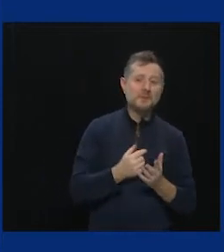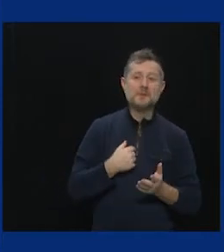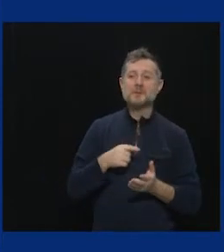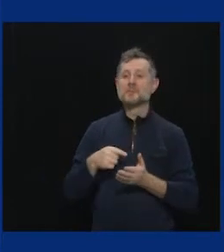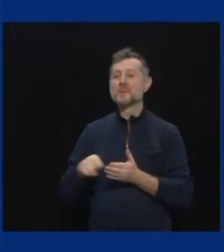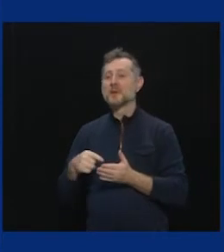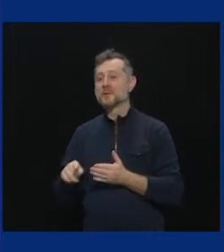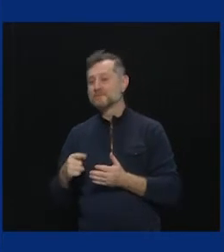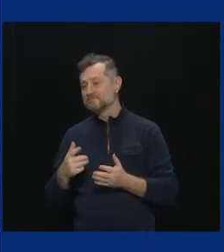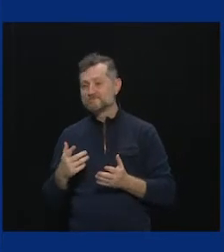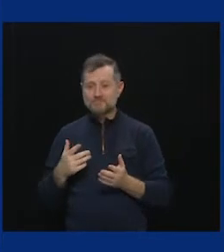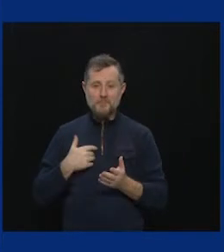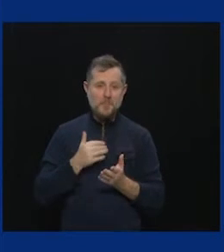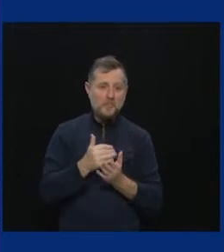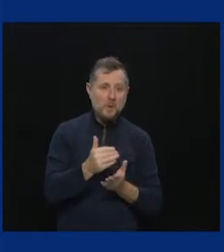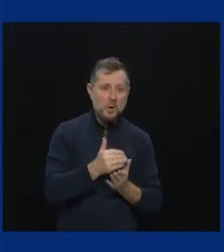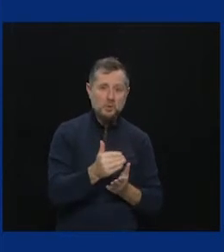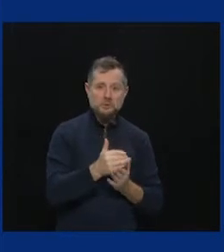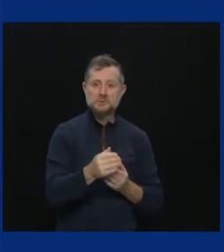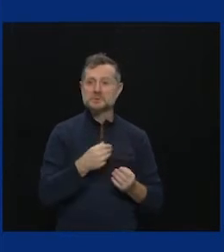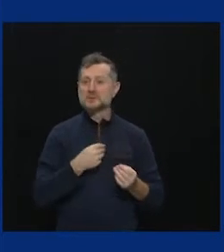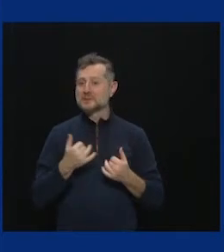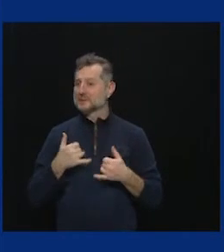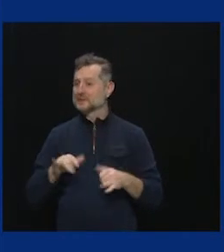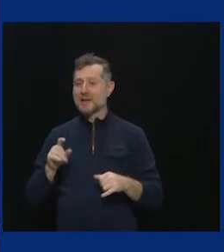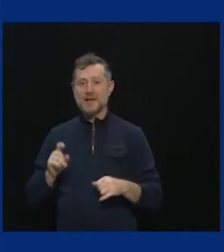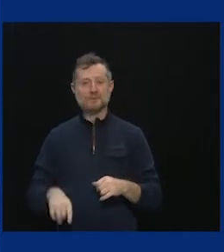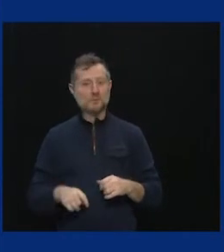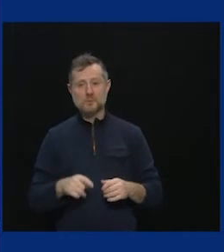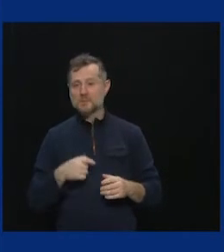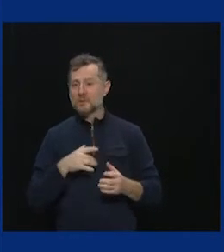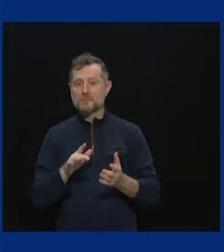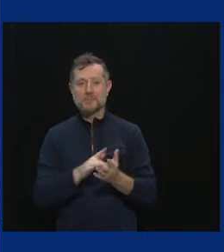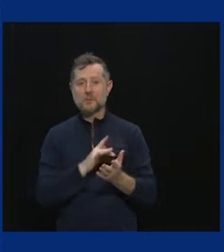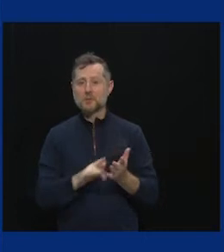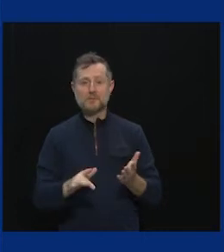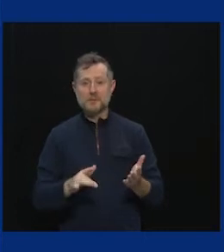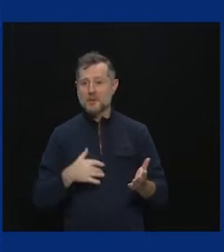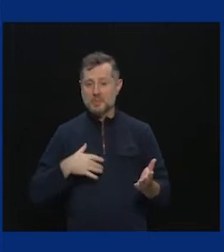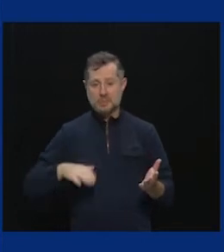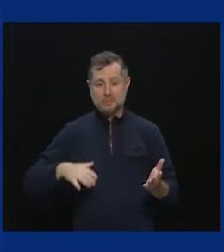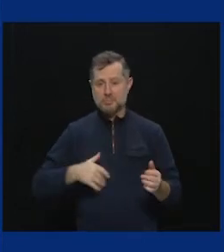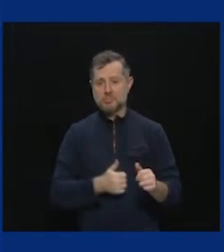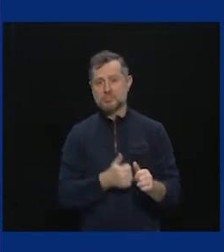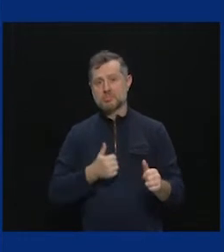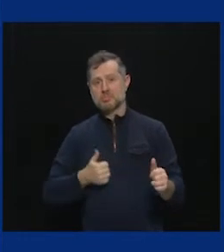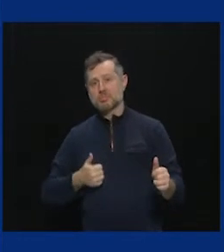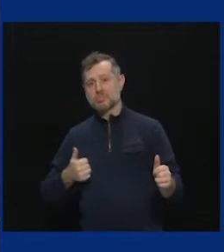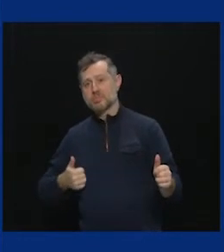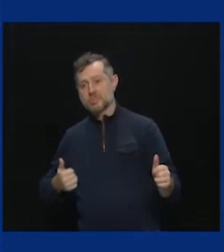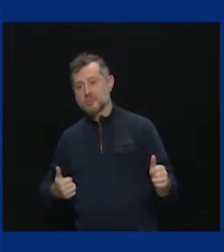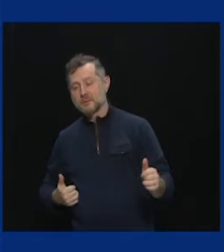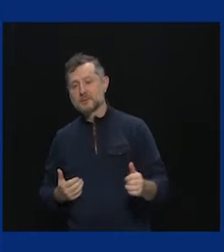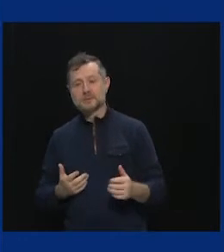and I really still have to pay back that money, and I'm still on layoff.